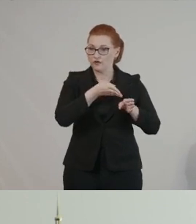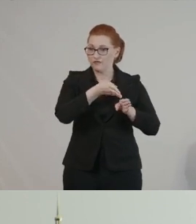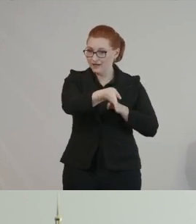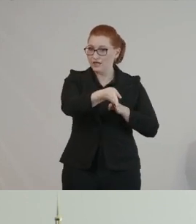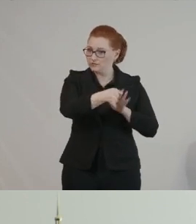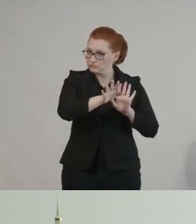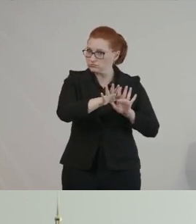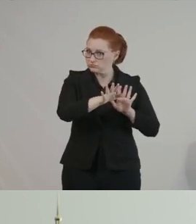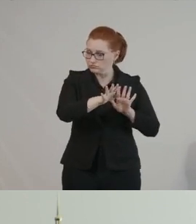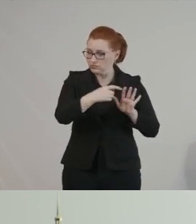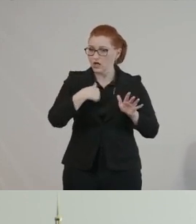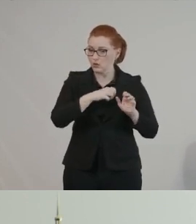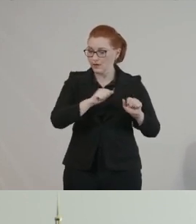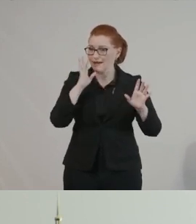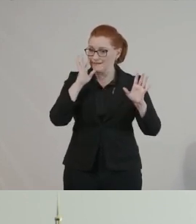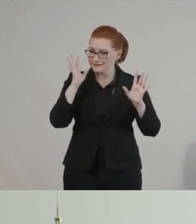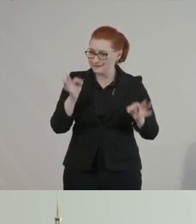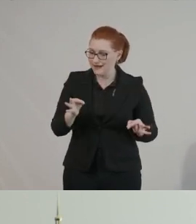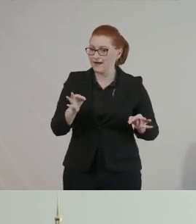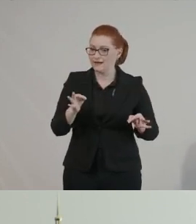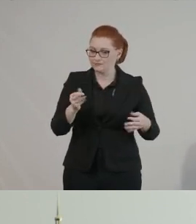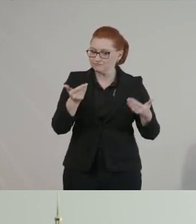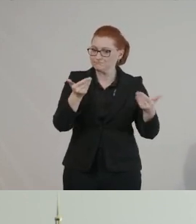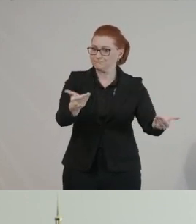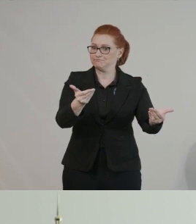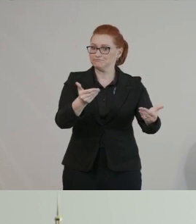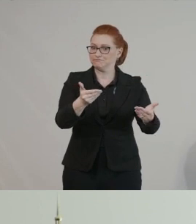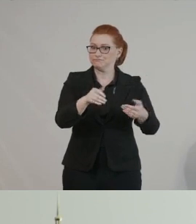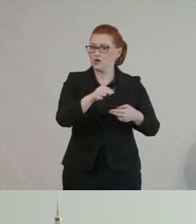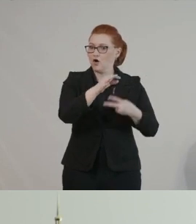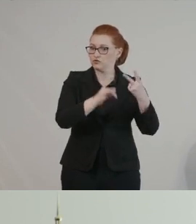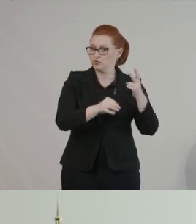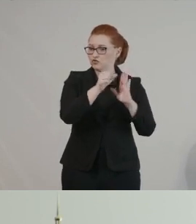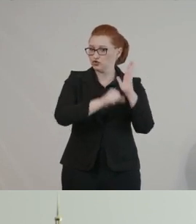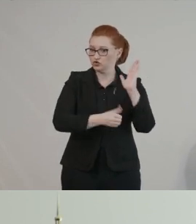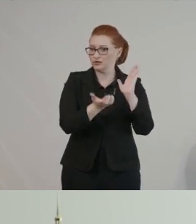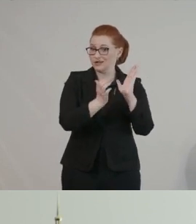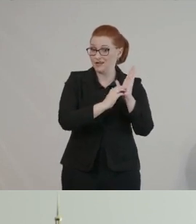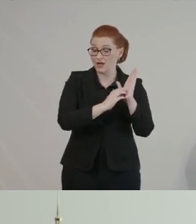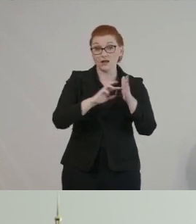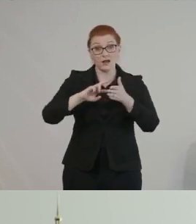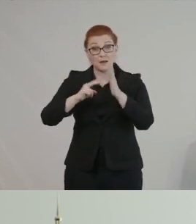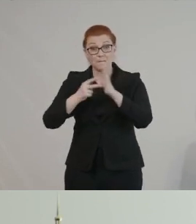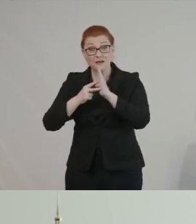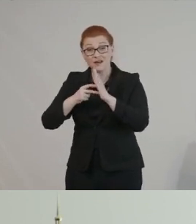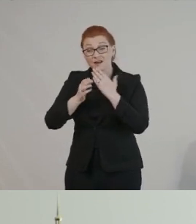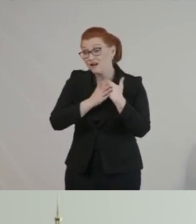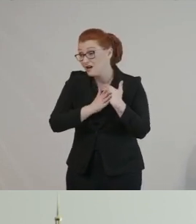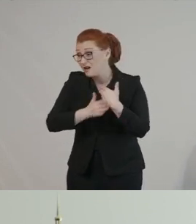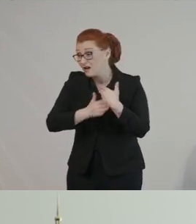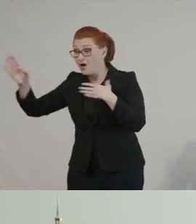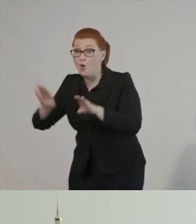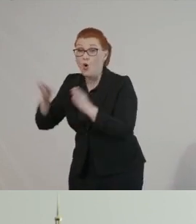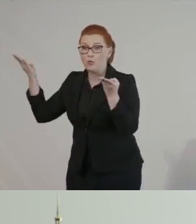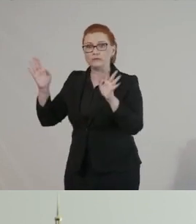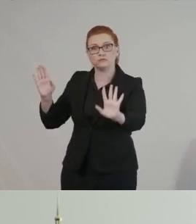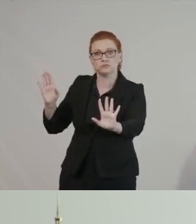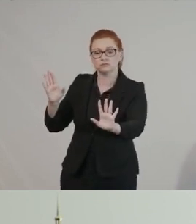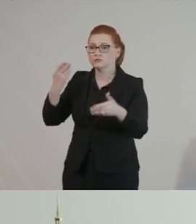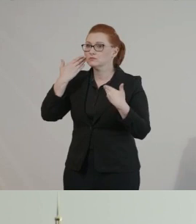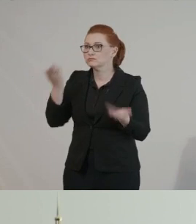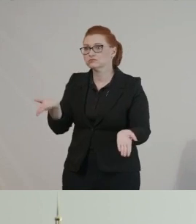make a decision like restoring elective surgery, we don't know what the future's going to hold, so please keep doing what you're doing.